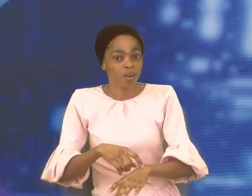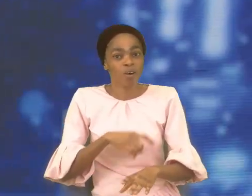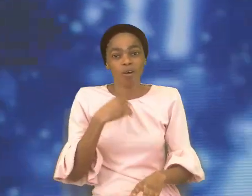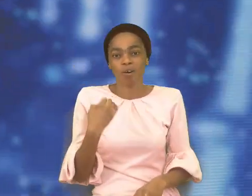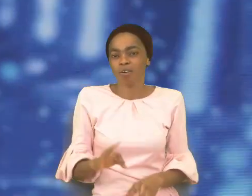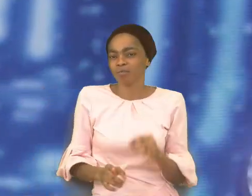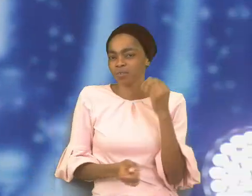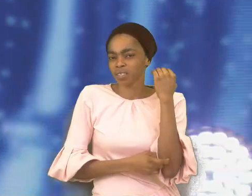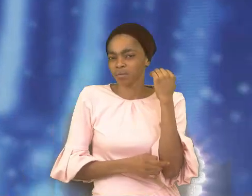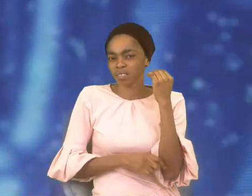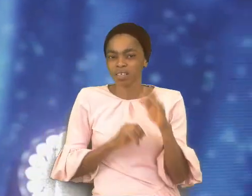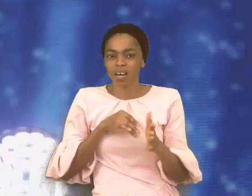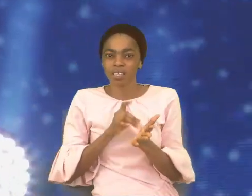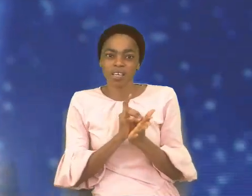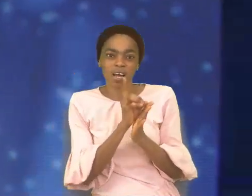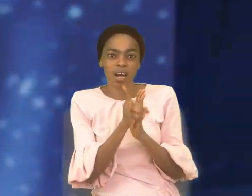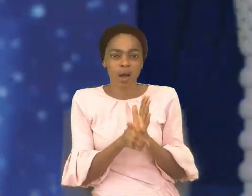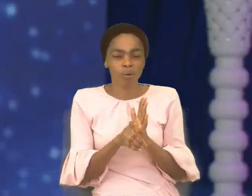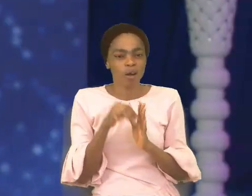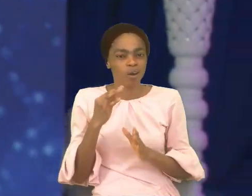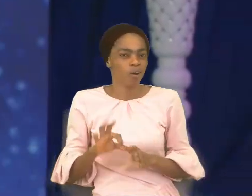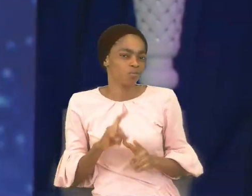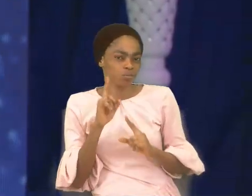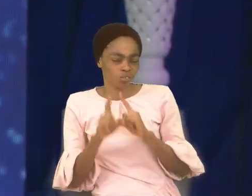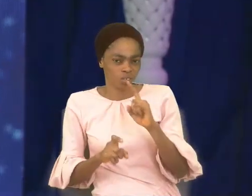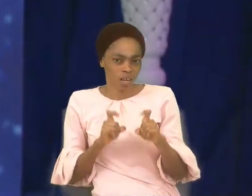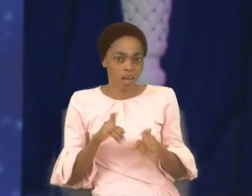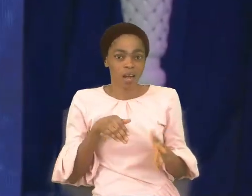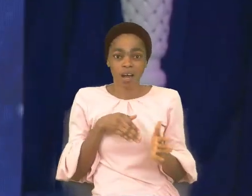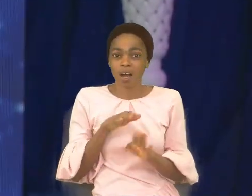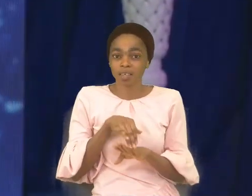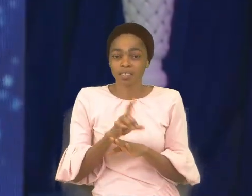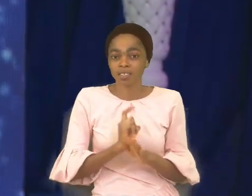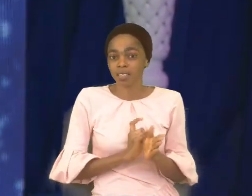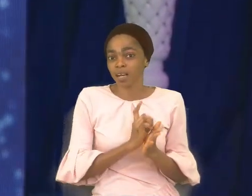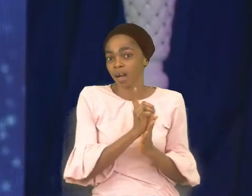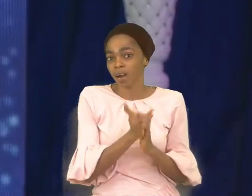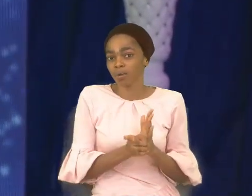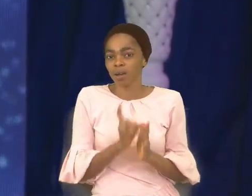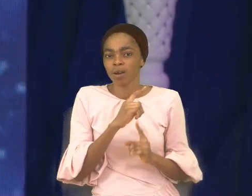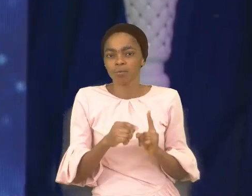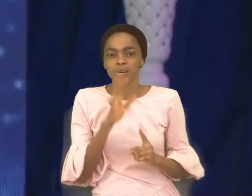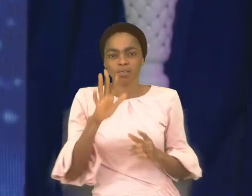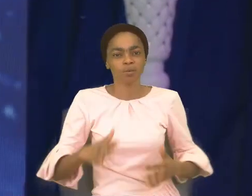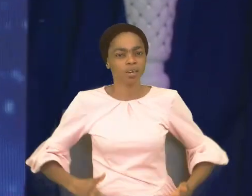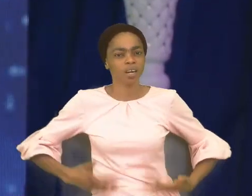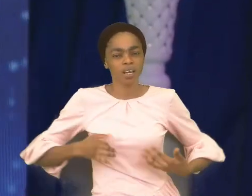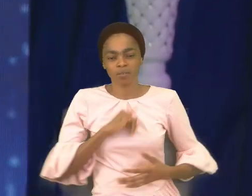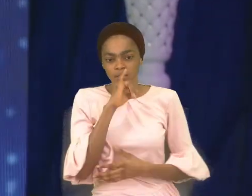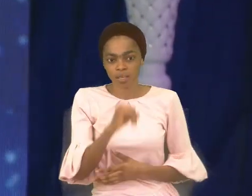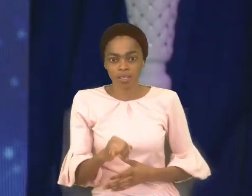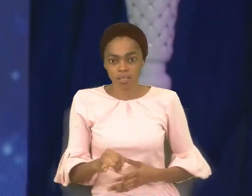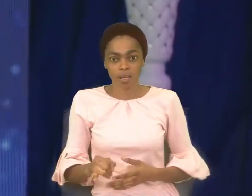your life is on the line, if you collapse, if you